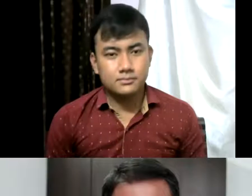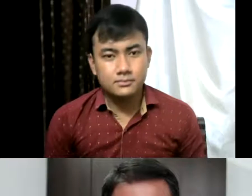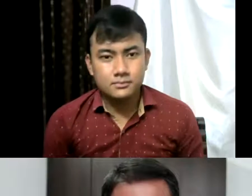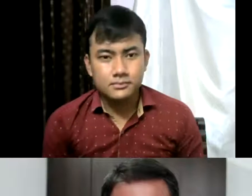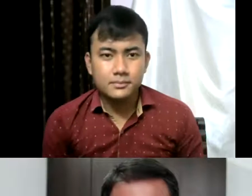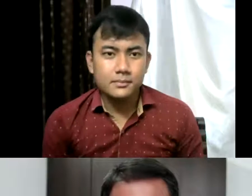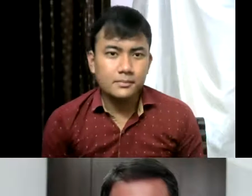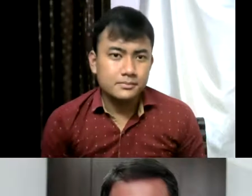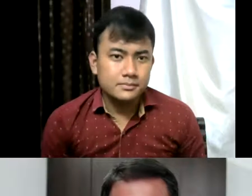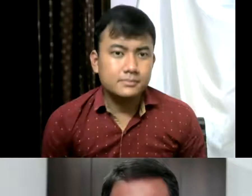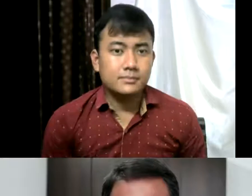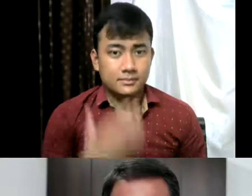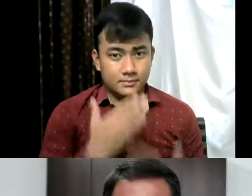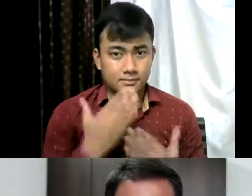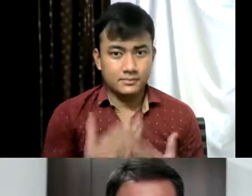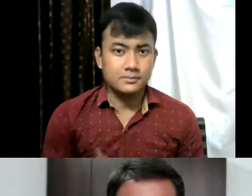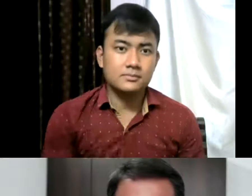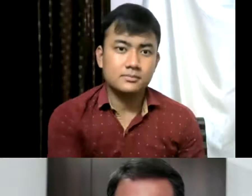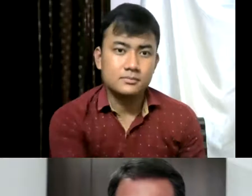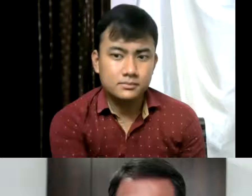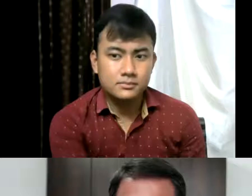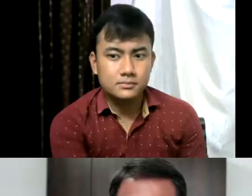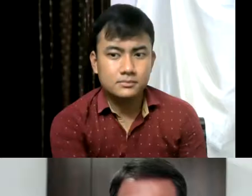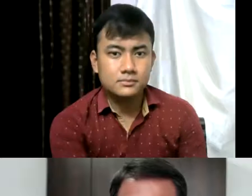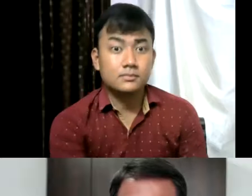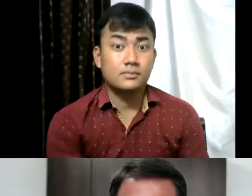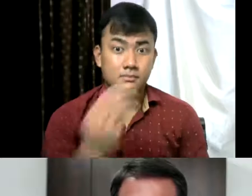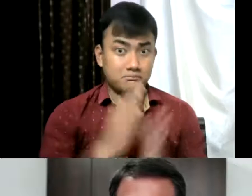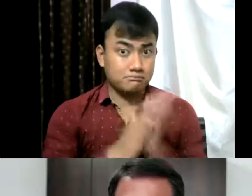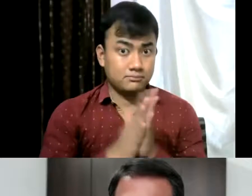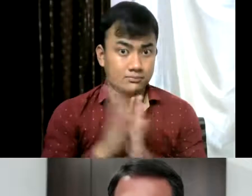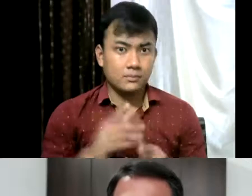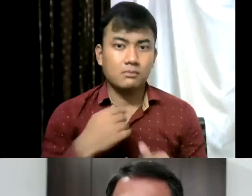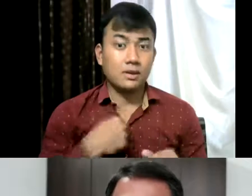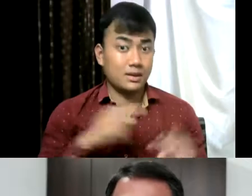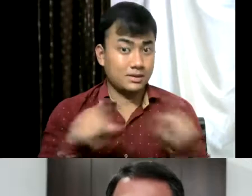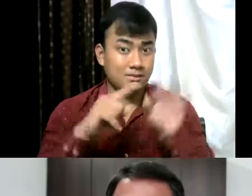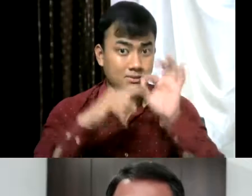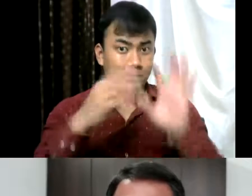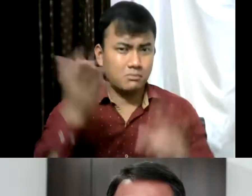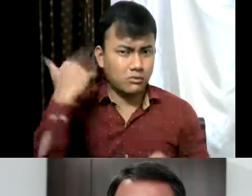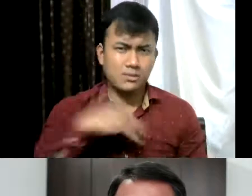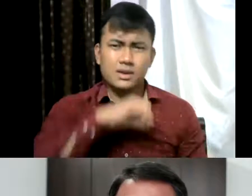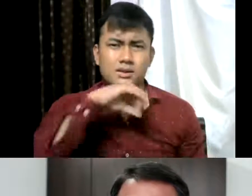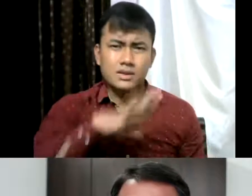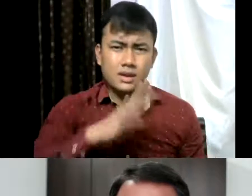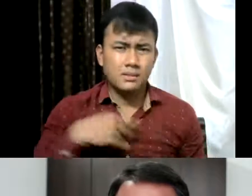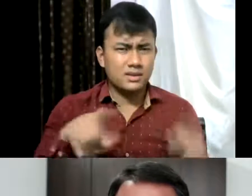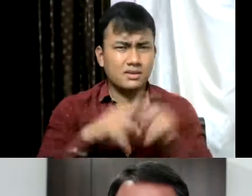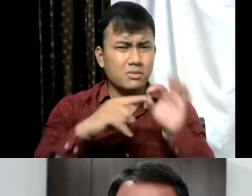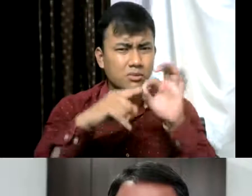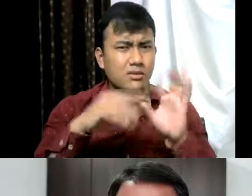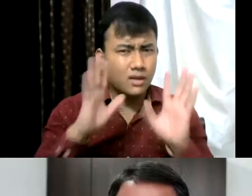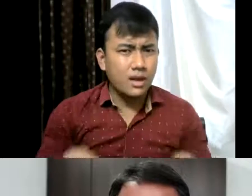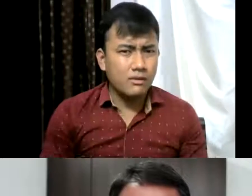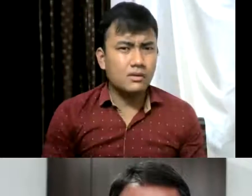Thank you. It's actually like, it was really interesting because I had the same question when I was younger. I was like, there's Grindr here. And